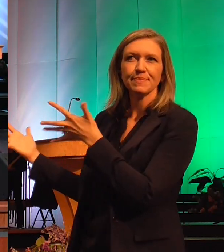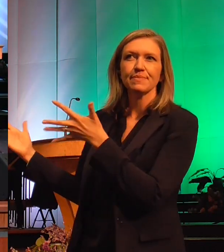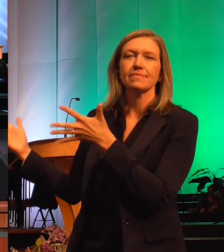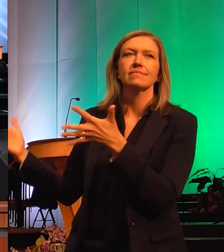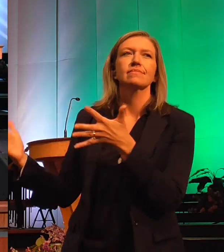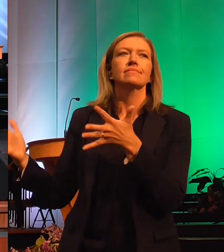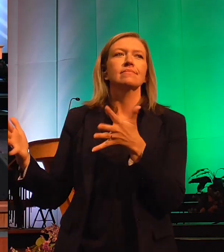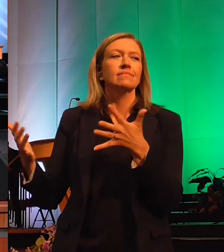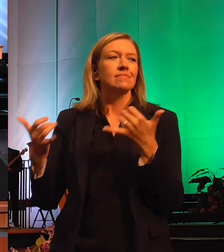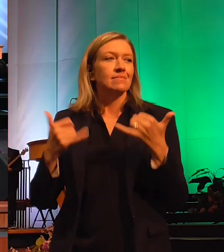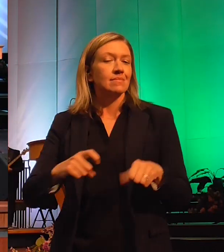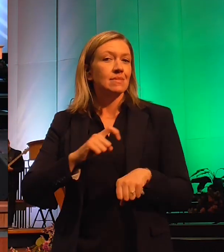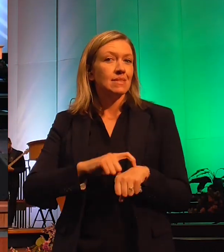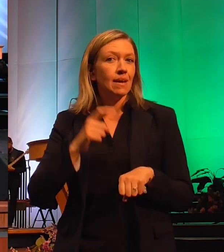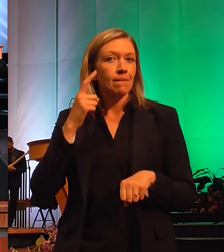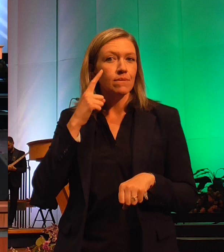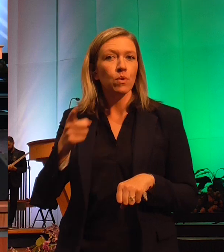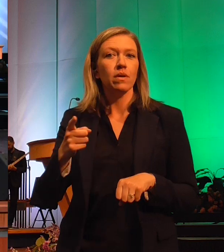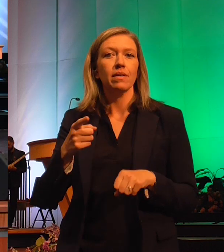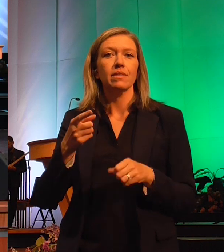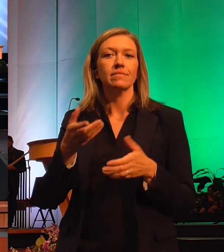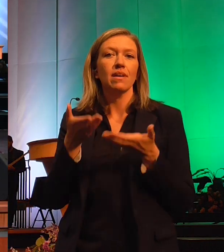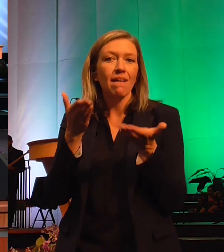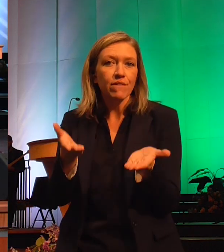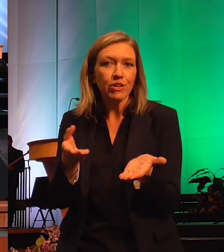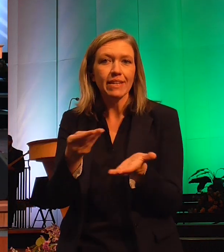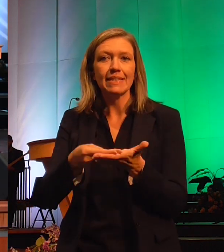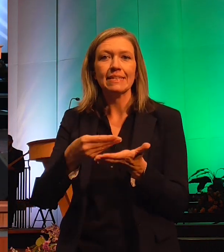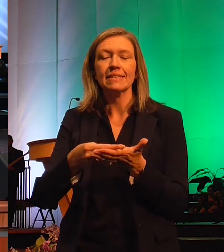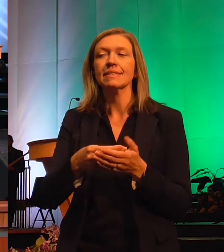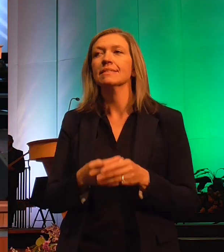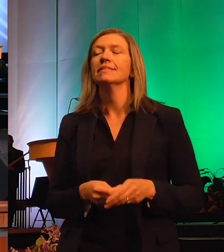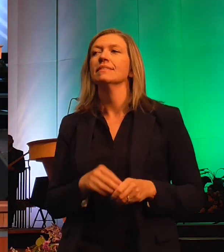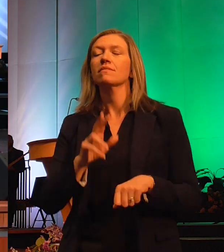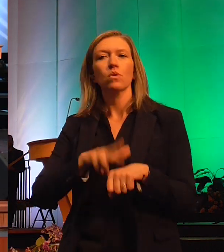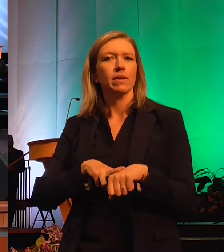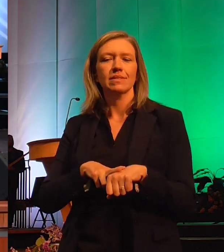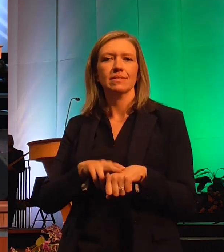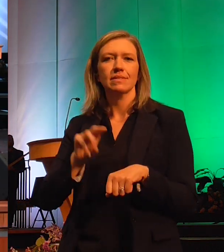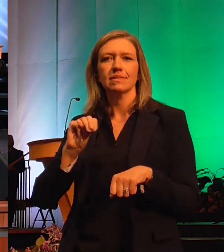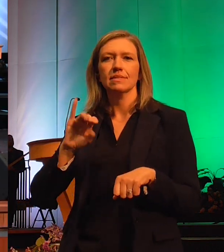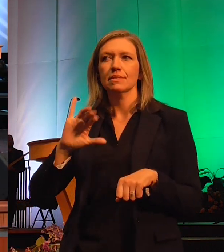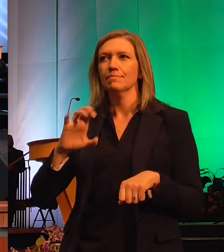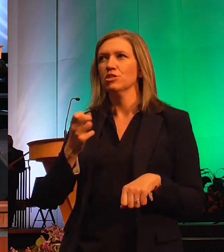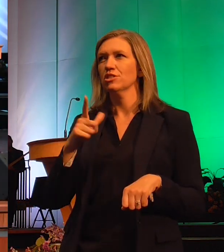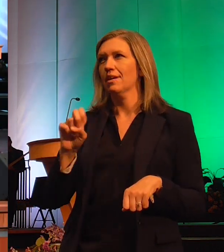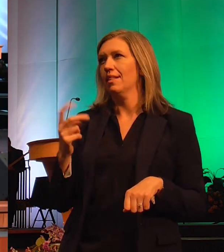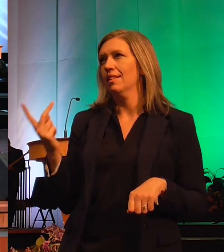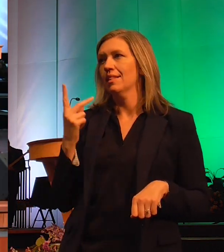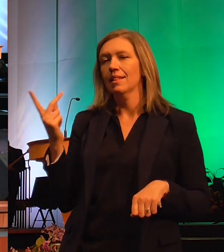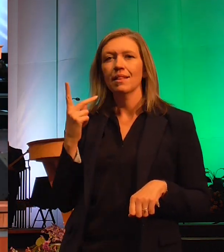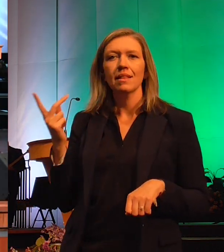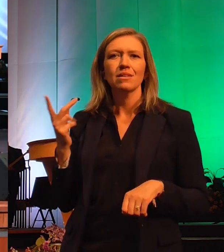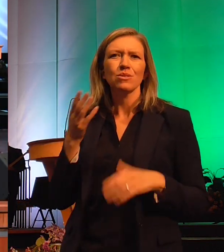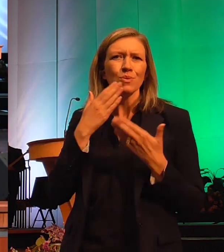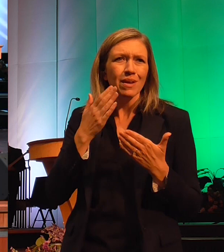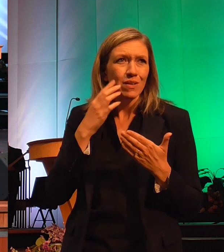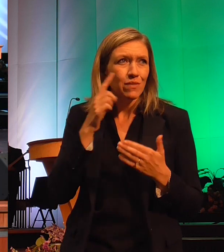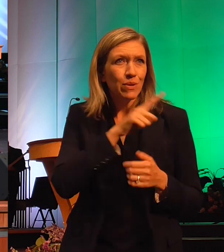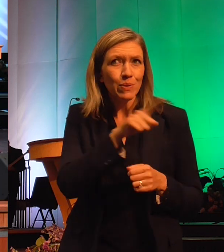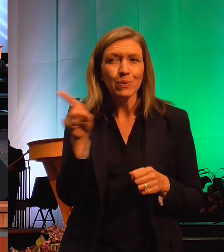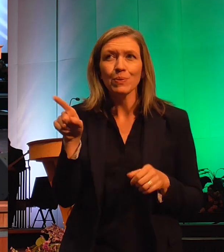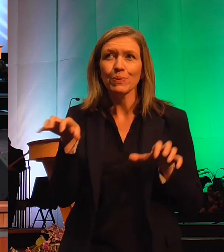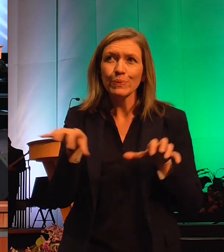As we move into our time of offering, of course, Michelle and I are just so grateful for all that you do to